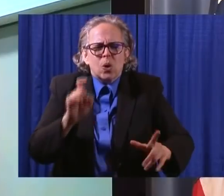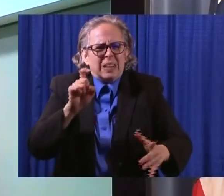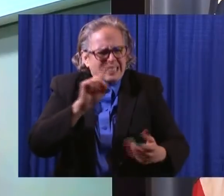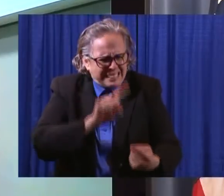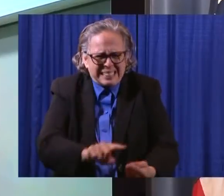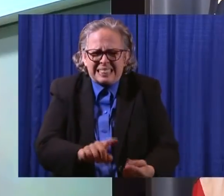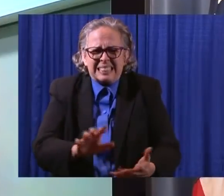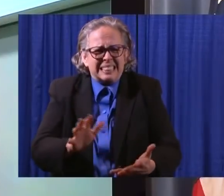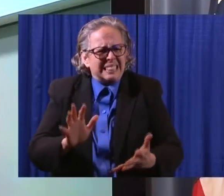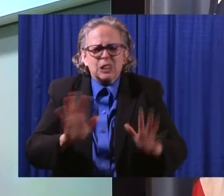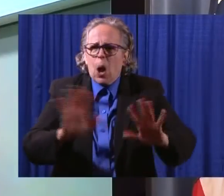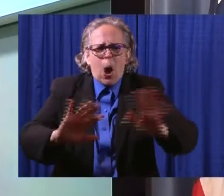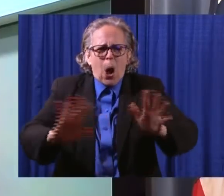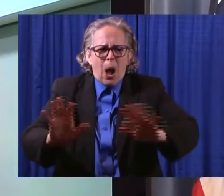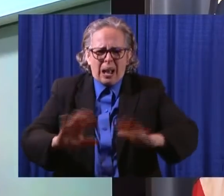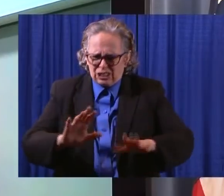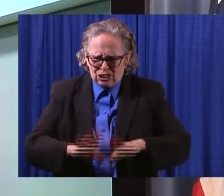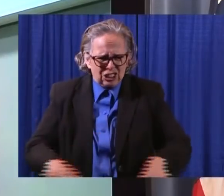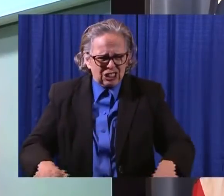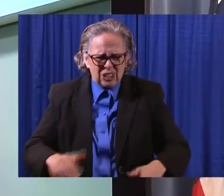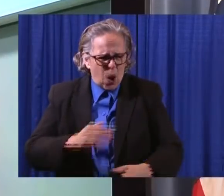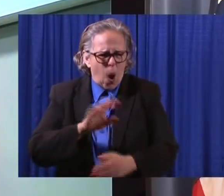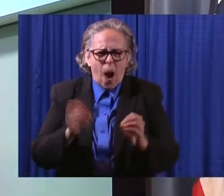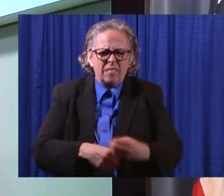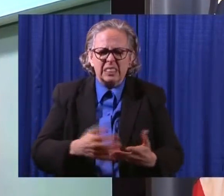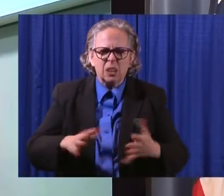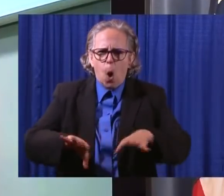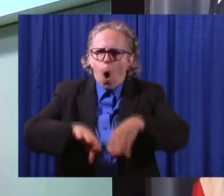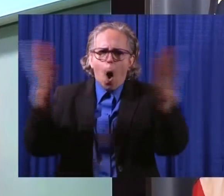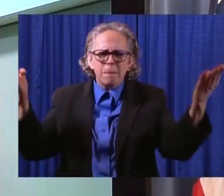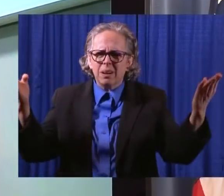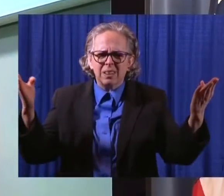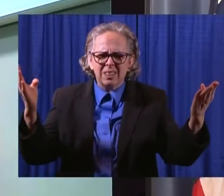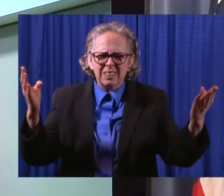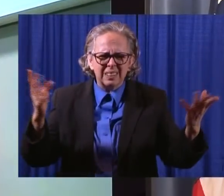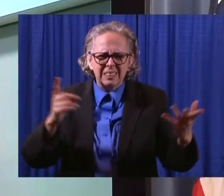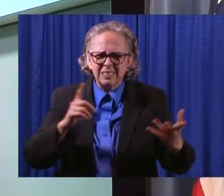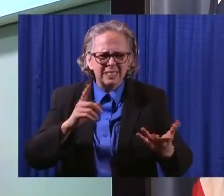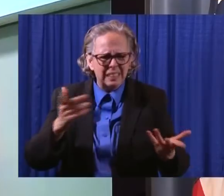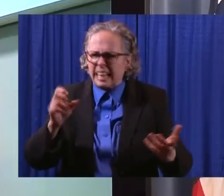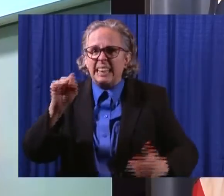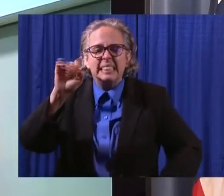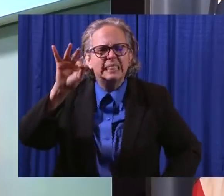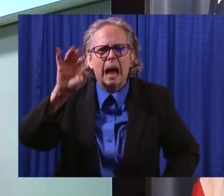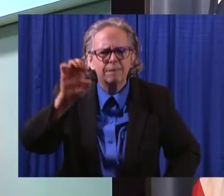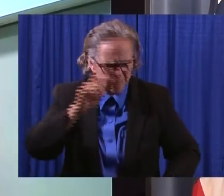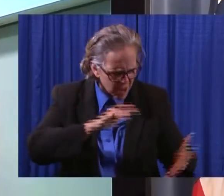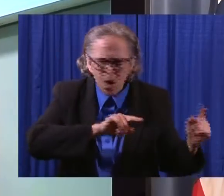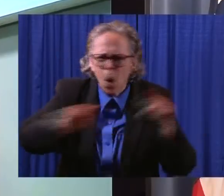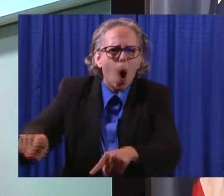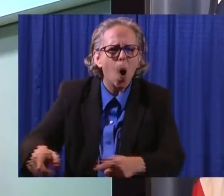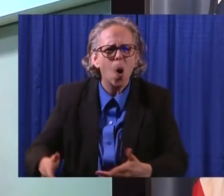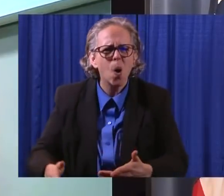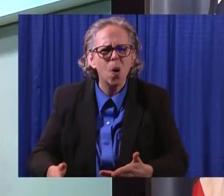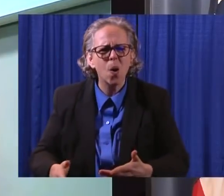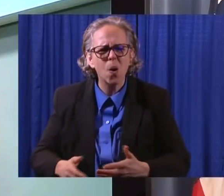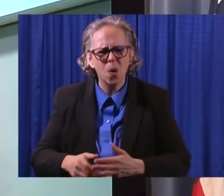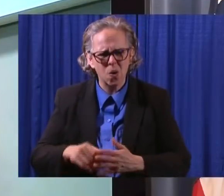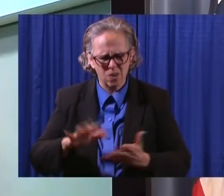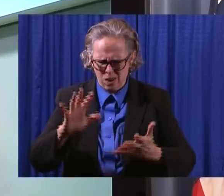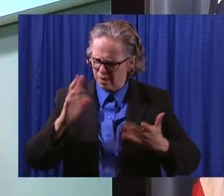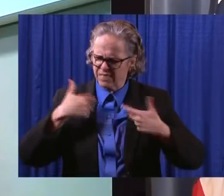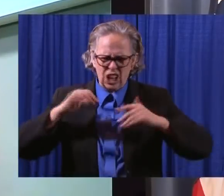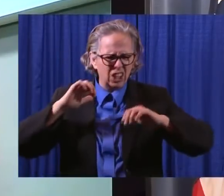safe. Offices have worked hard under the pandemic to open in a safe way and take extra precautions and